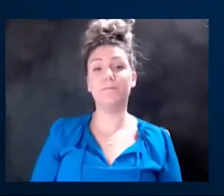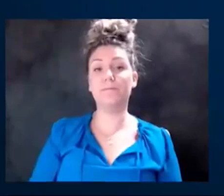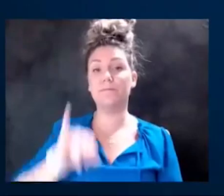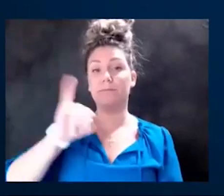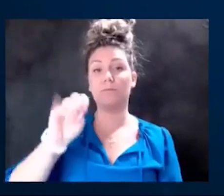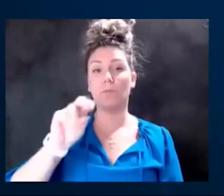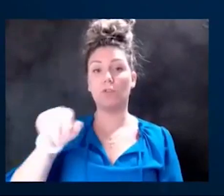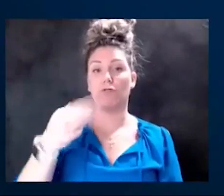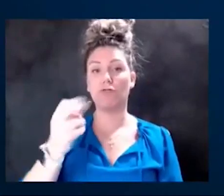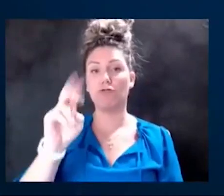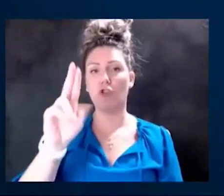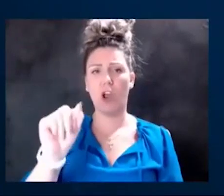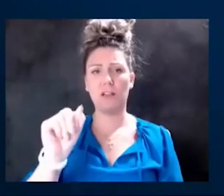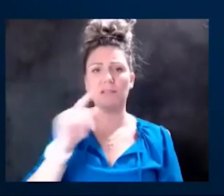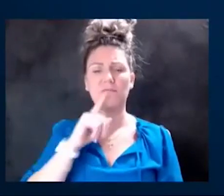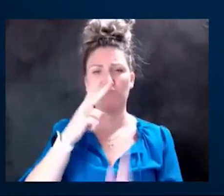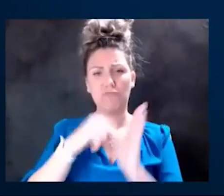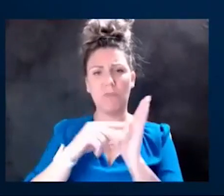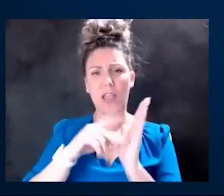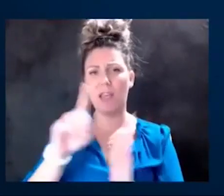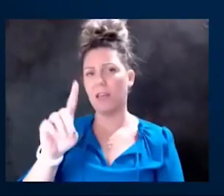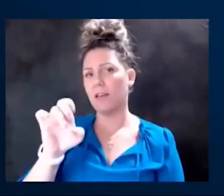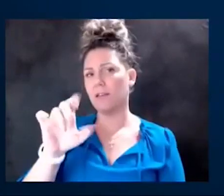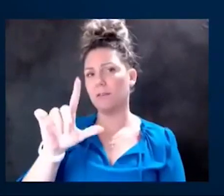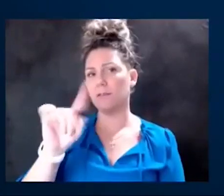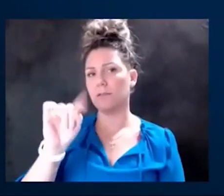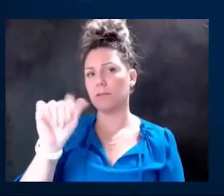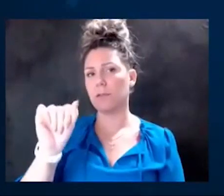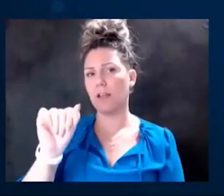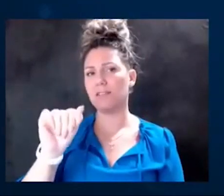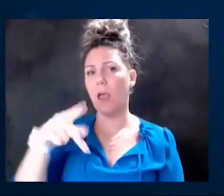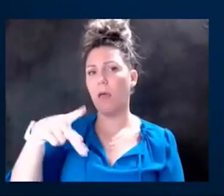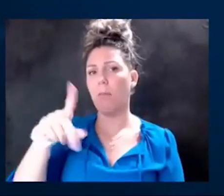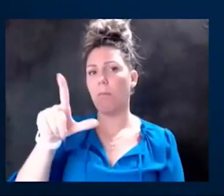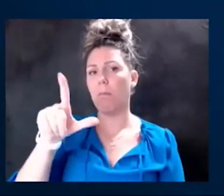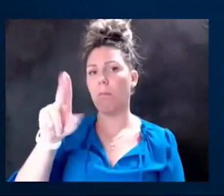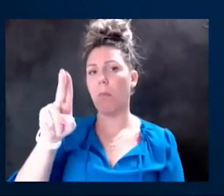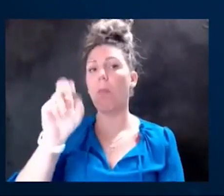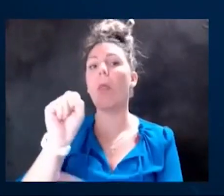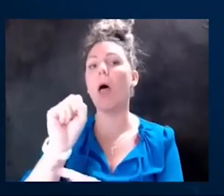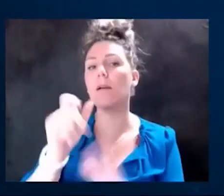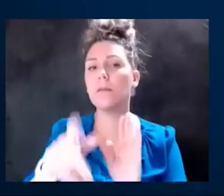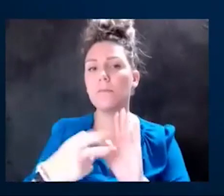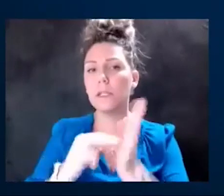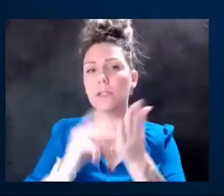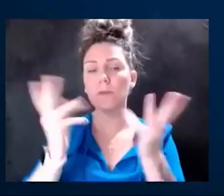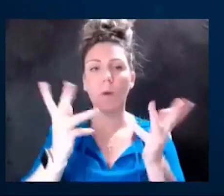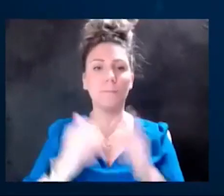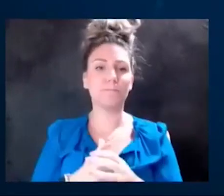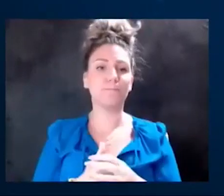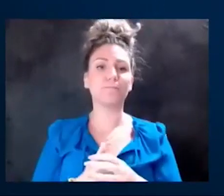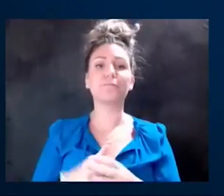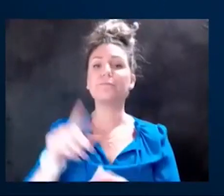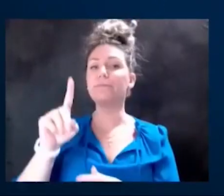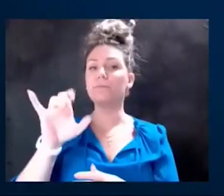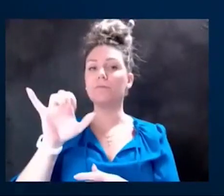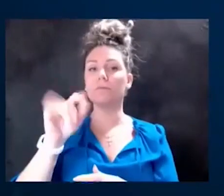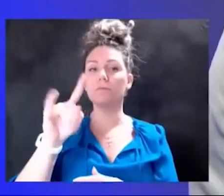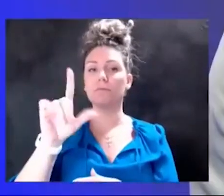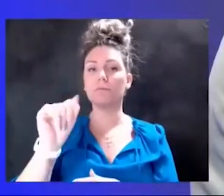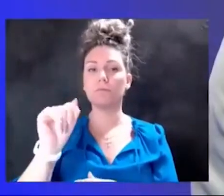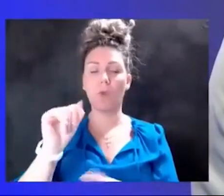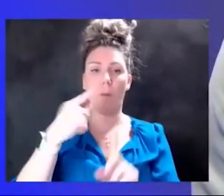Delta Plus variant. Can you explain what Delta Plus means? Yeah, the Delta Plus it has,